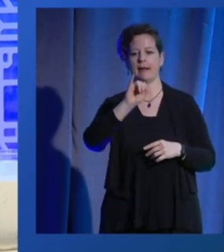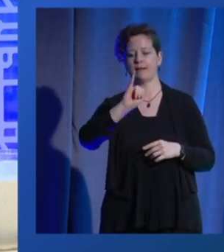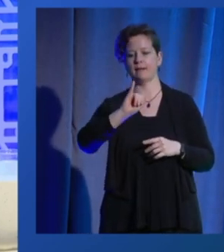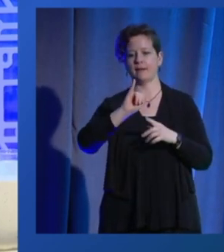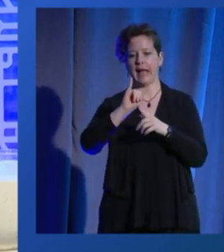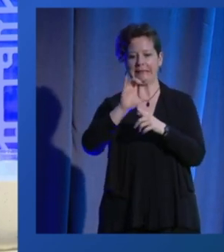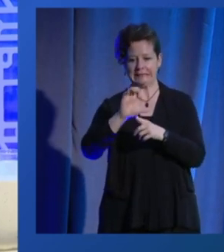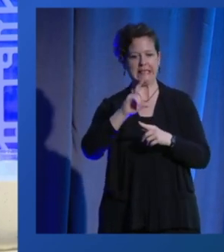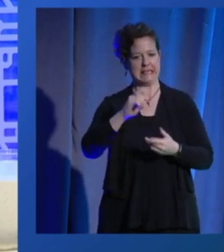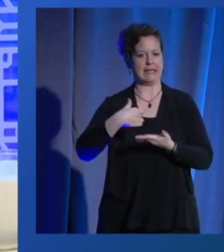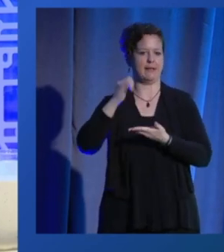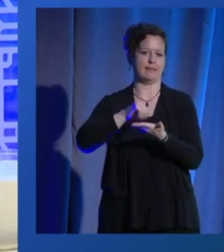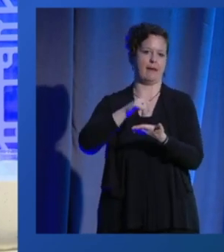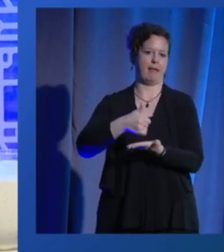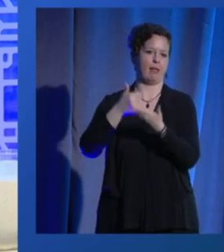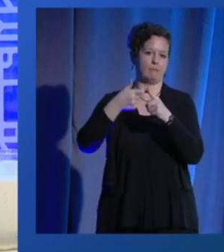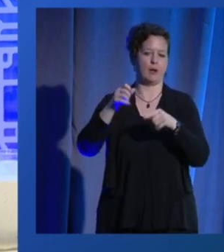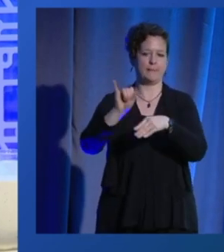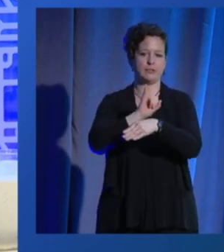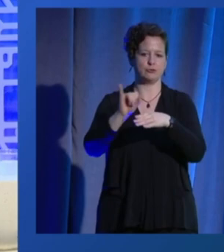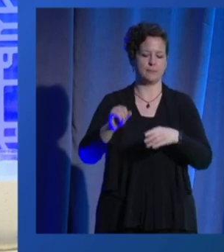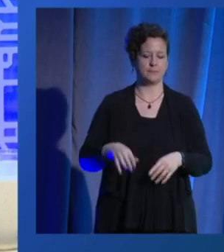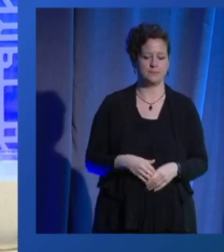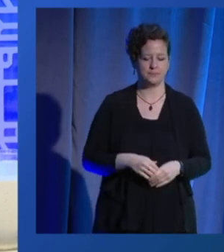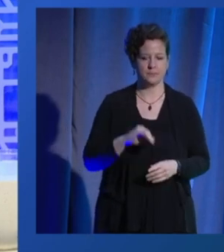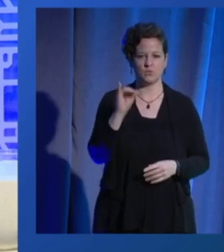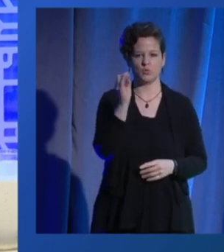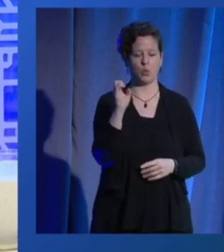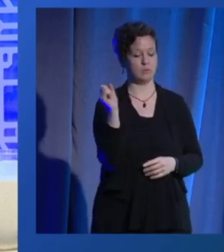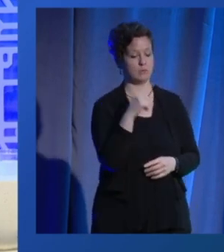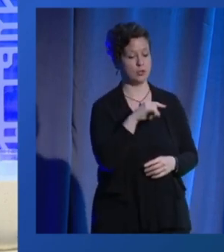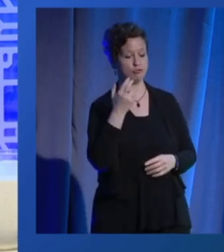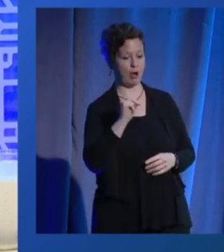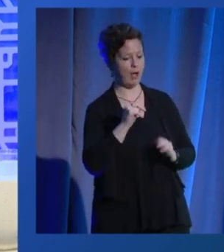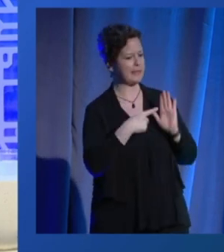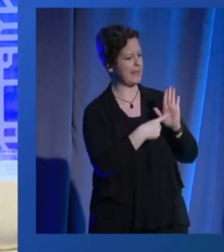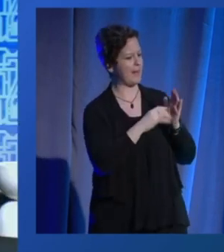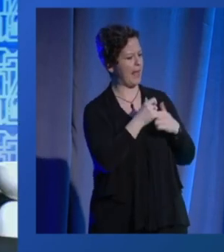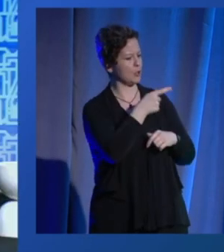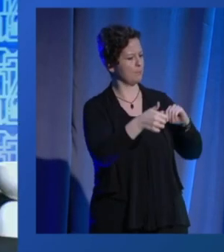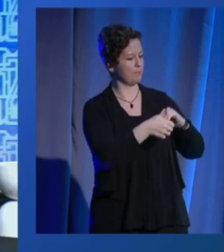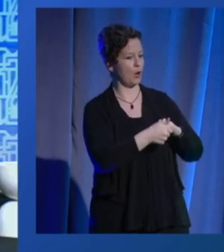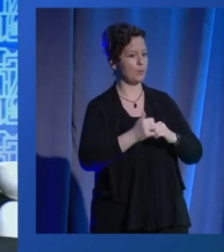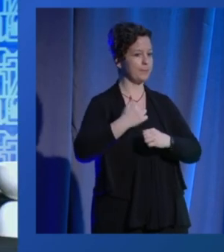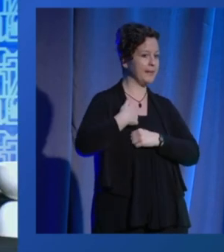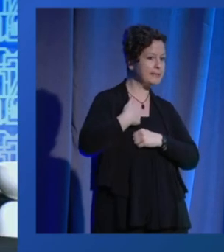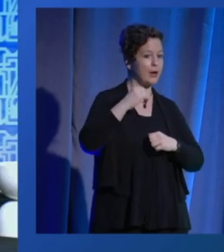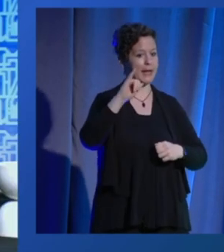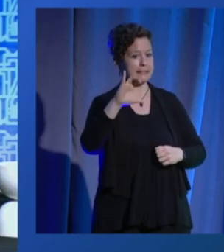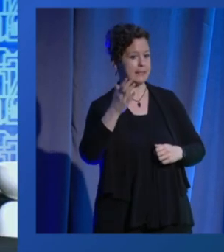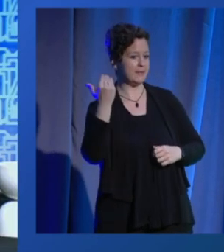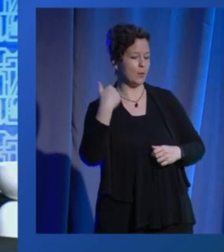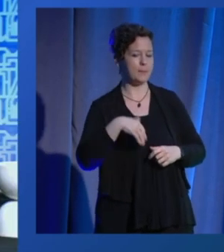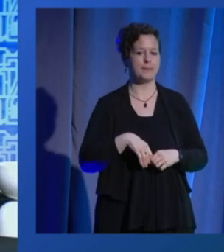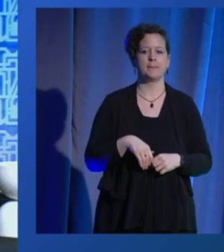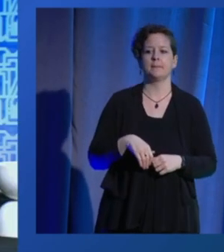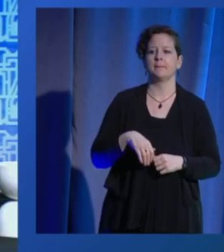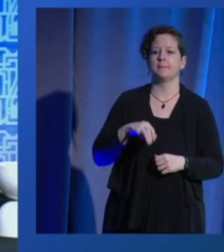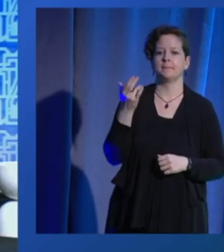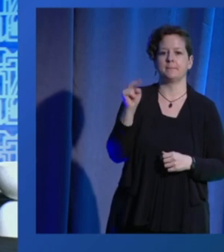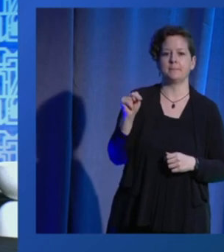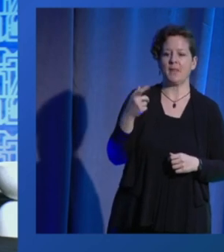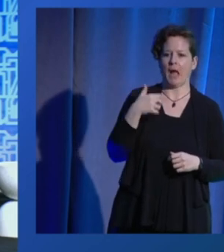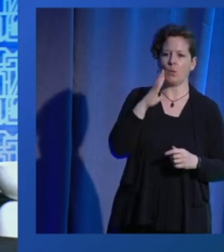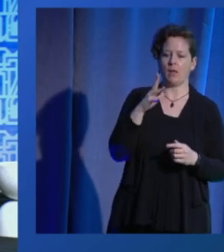so John can you give some examples of how you've worked with um military and IC I'll highlight an opportunity